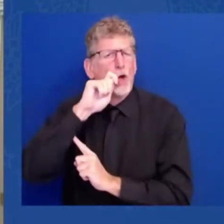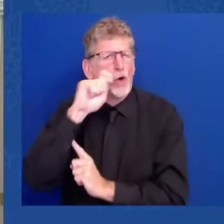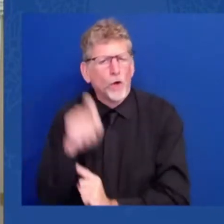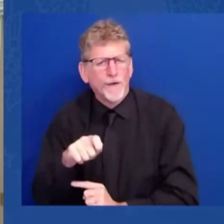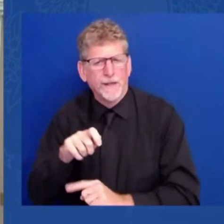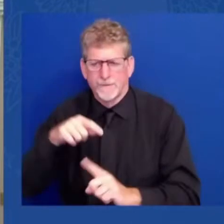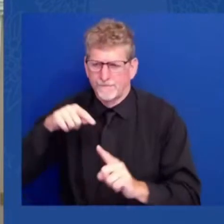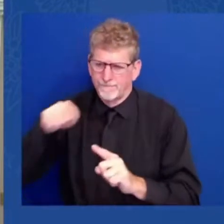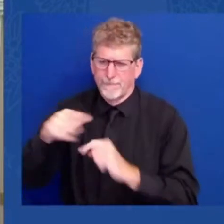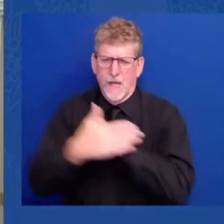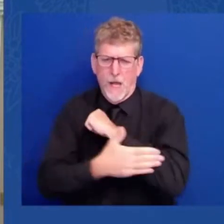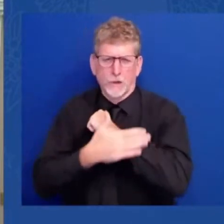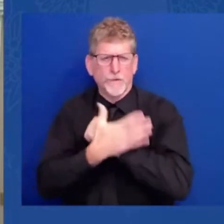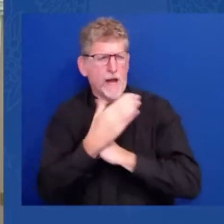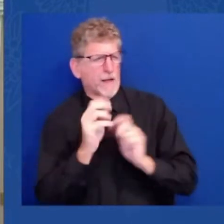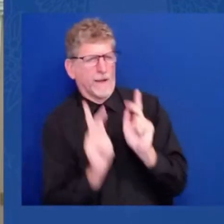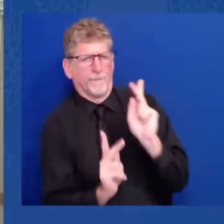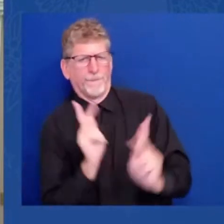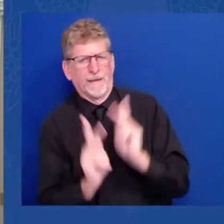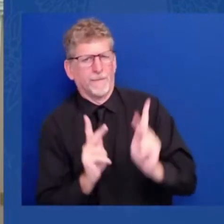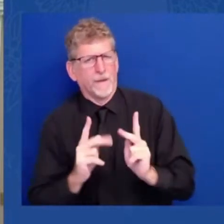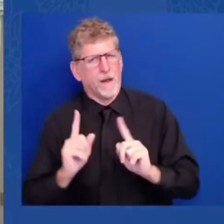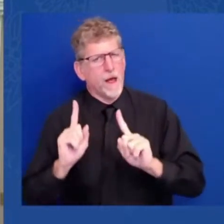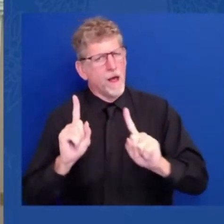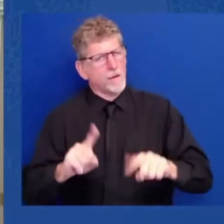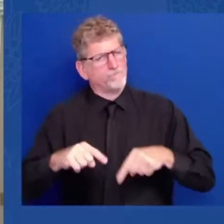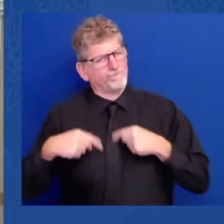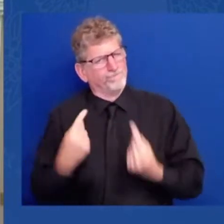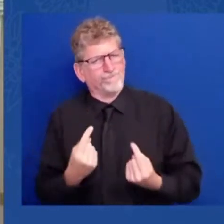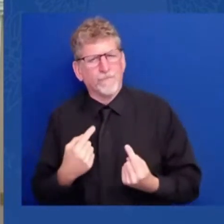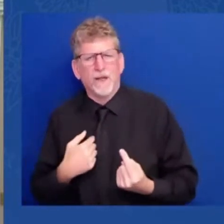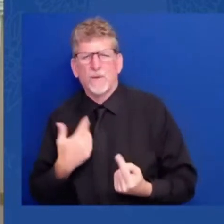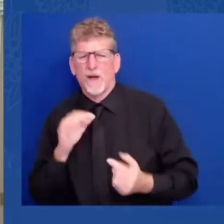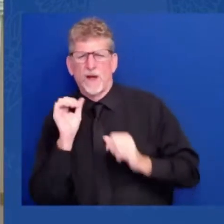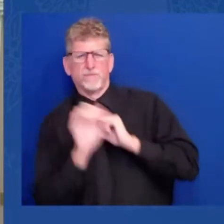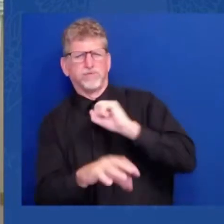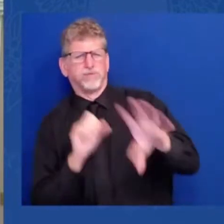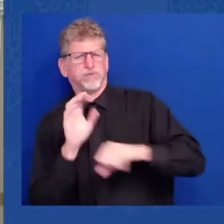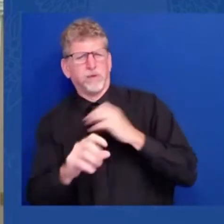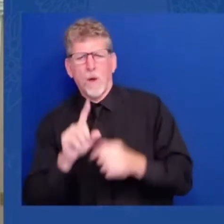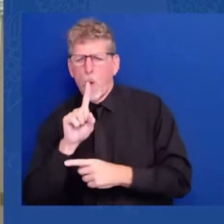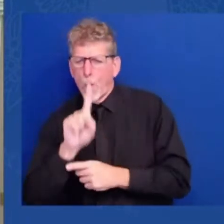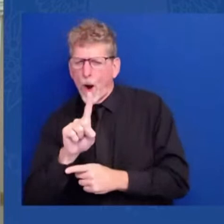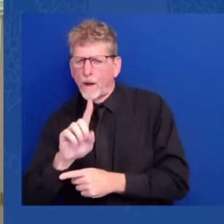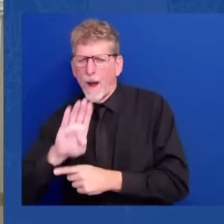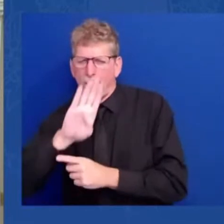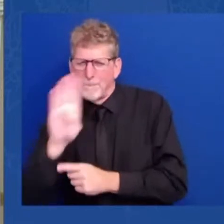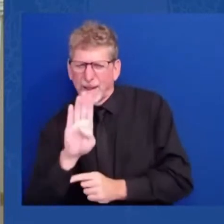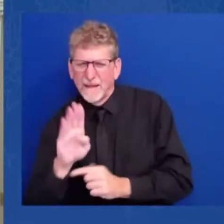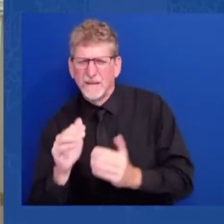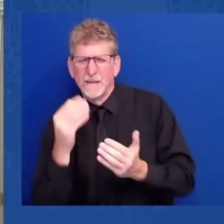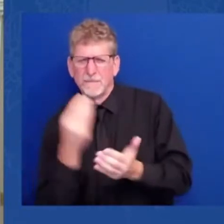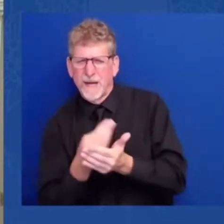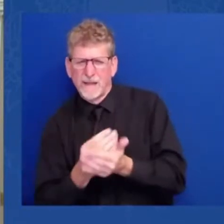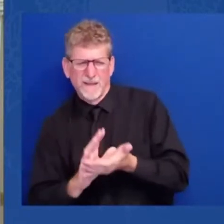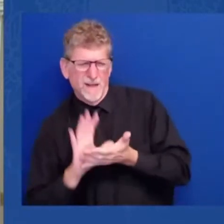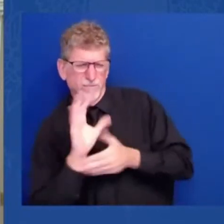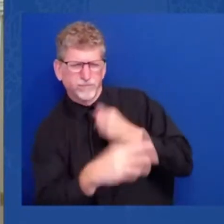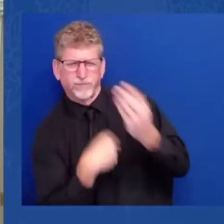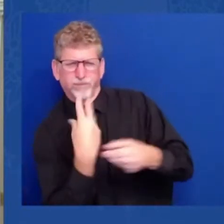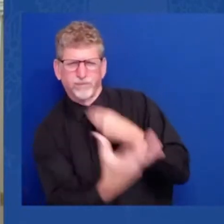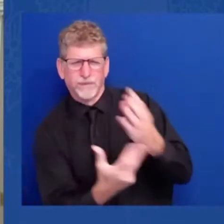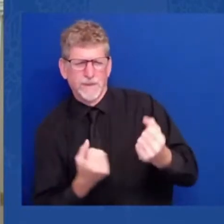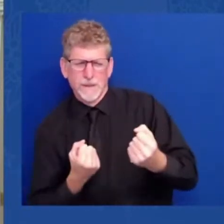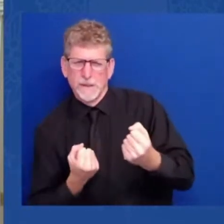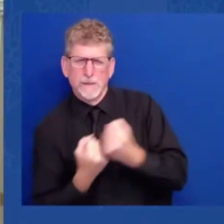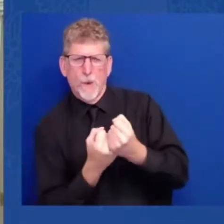security assistance to Ukraine. Shipments of defensive weapons are arriving in Ukraine every day from the United States, and we, the United States, are the